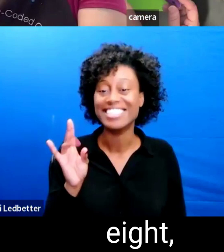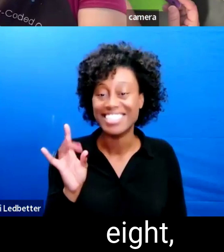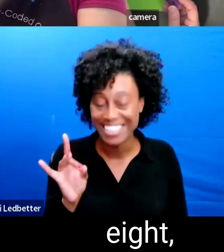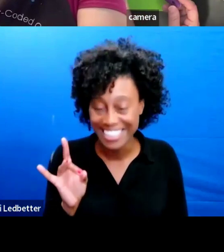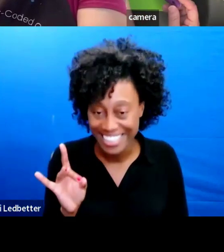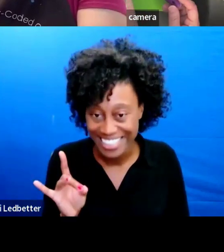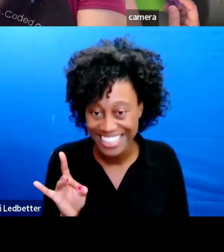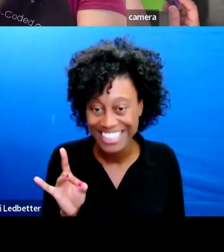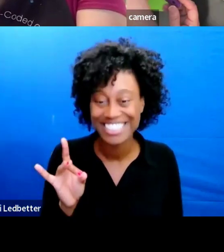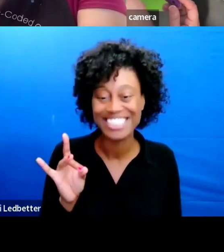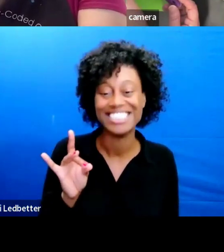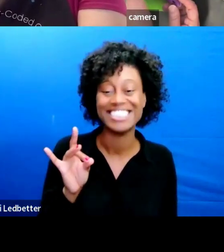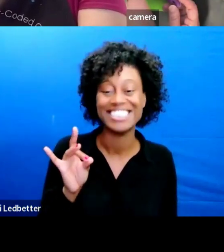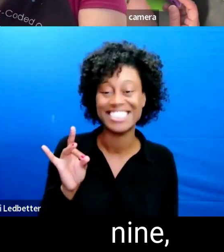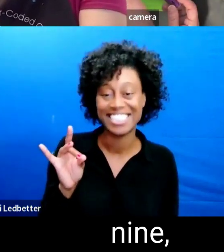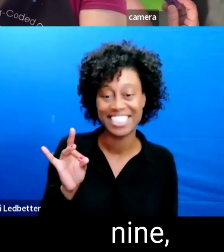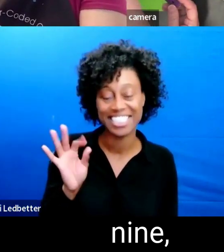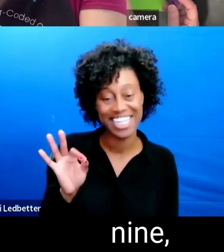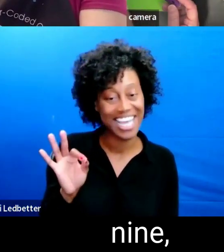8,